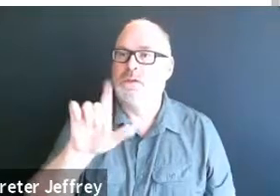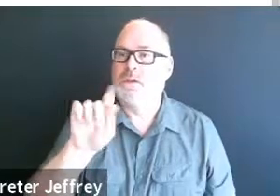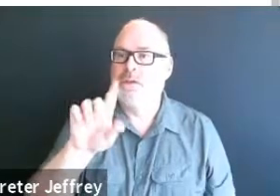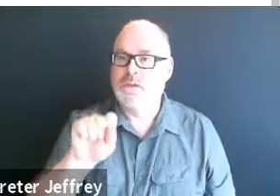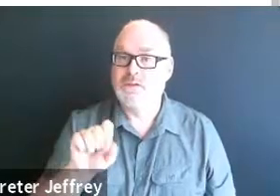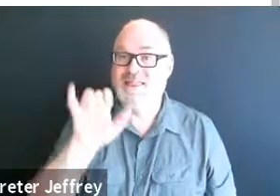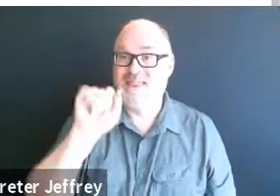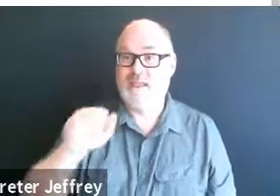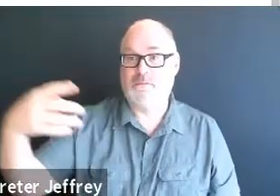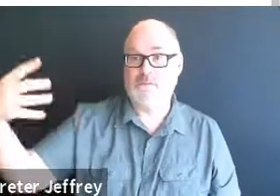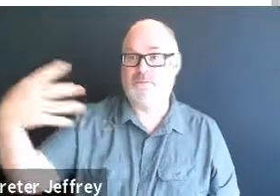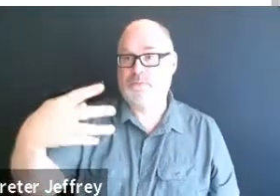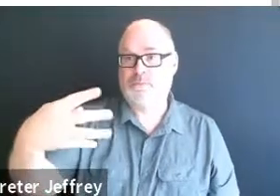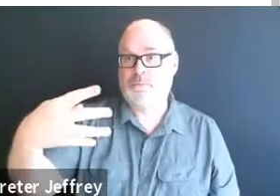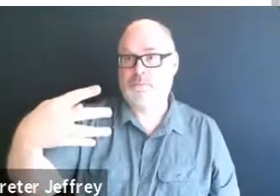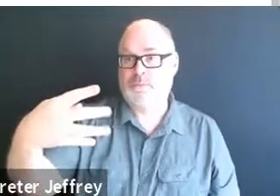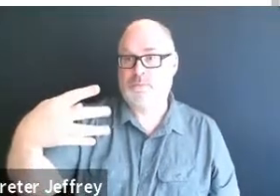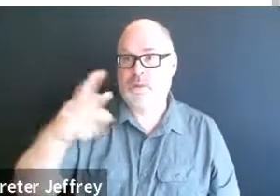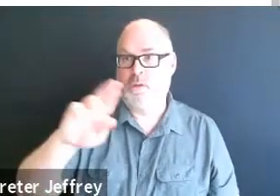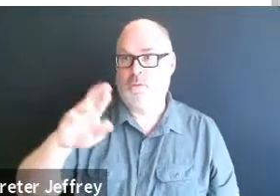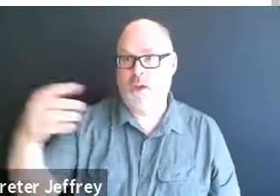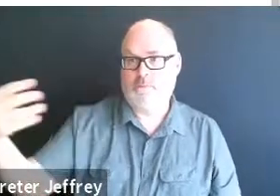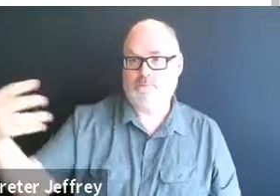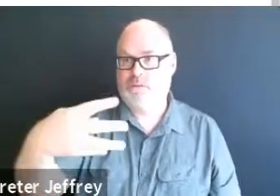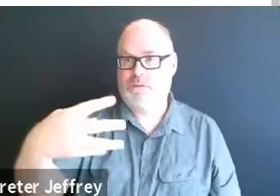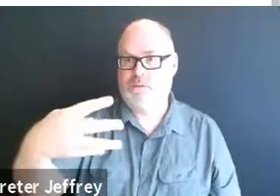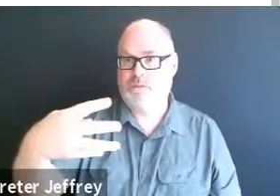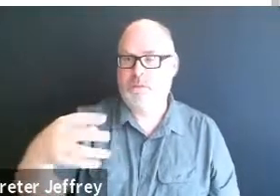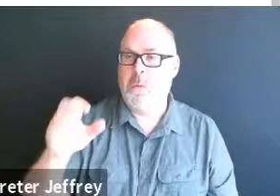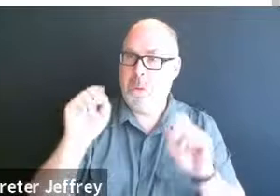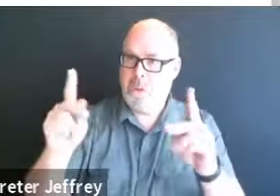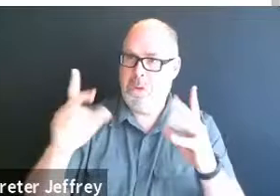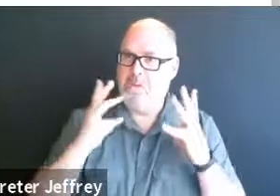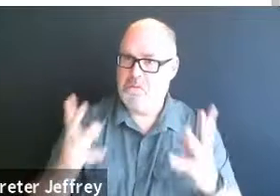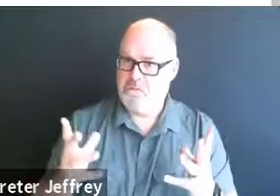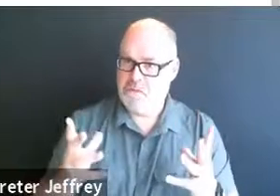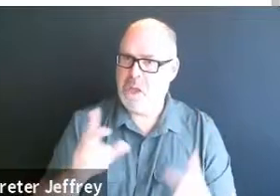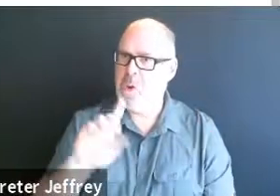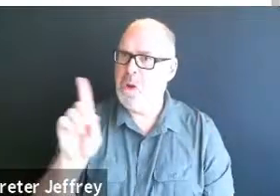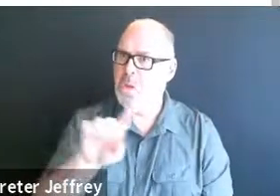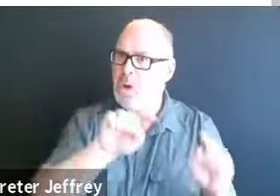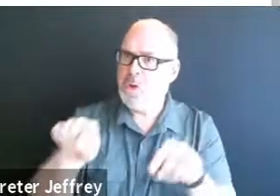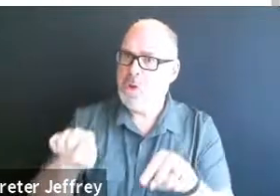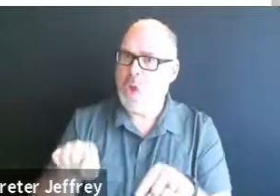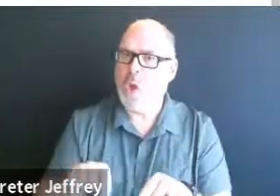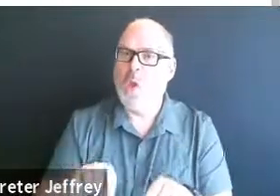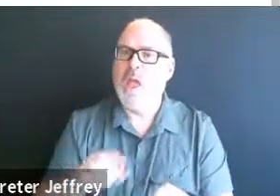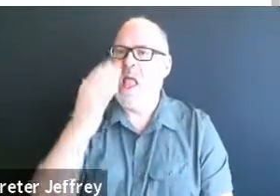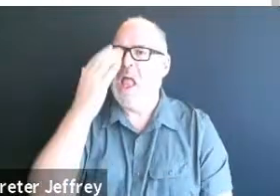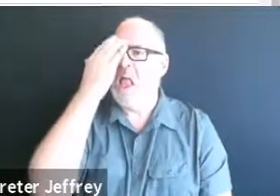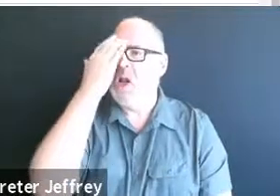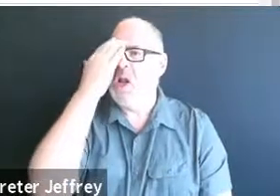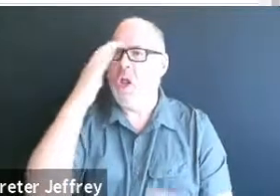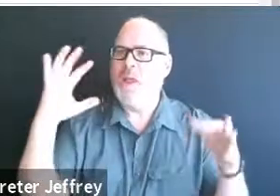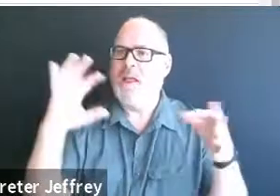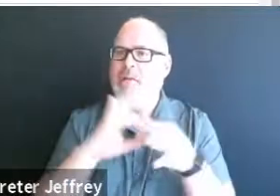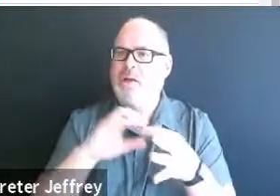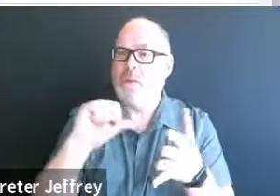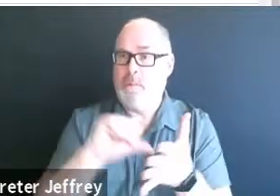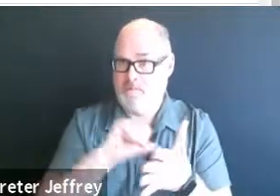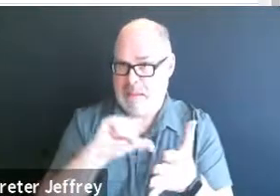This options bar shows up on the right, and it's like, okay, where do I want to go? So I know I want them to link to a new